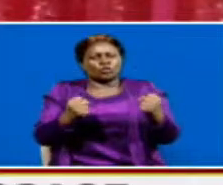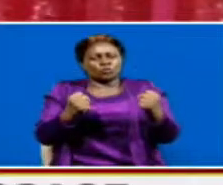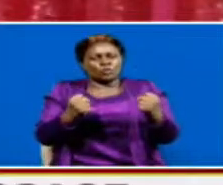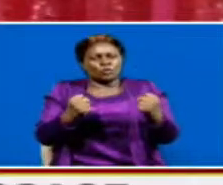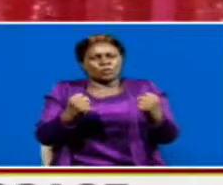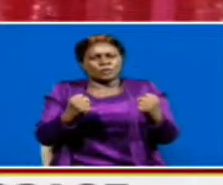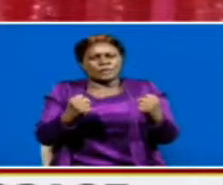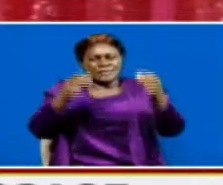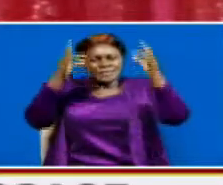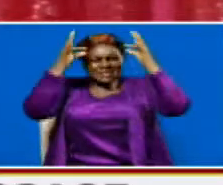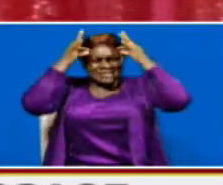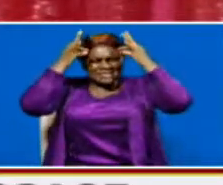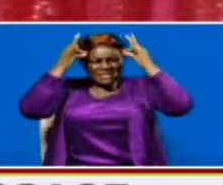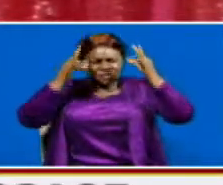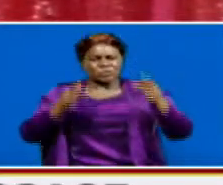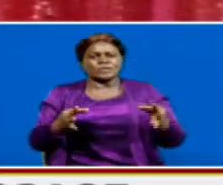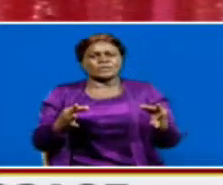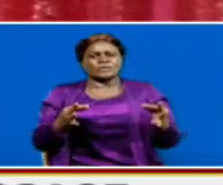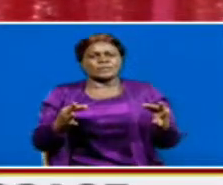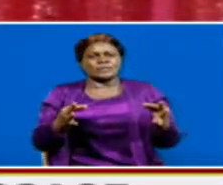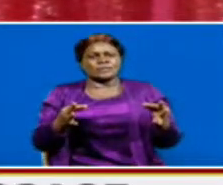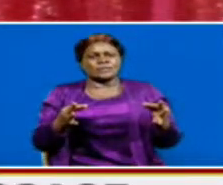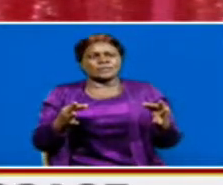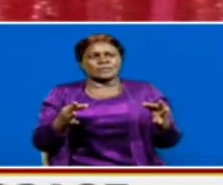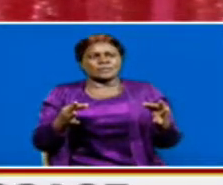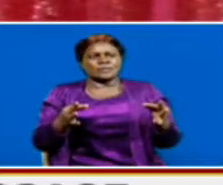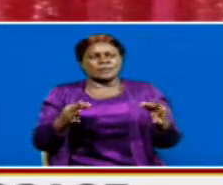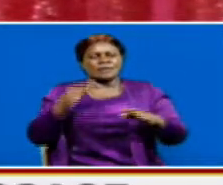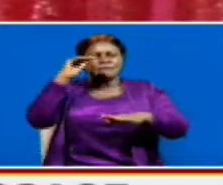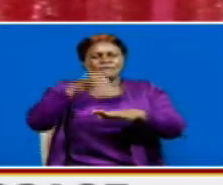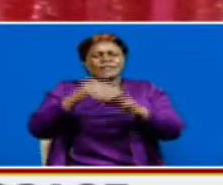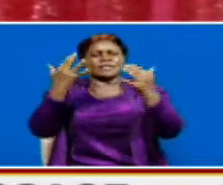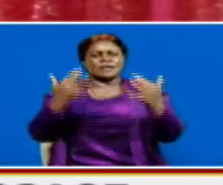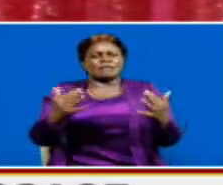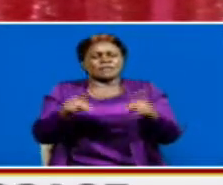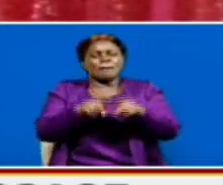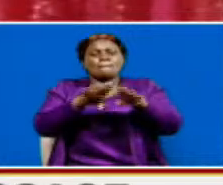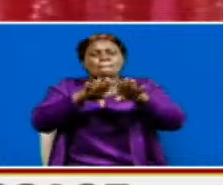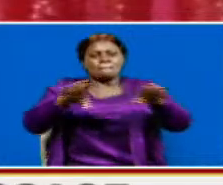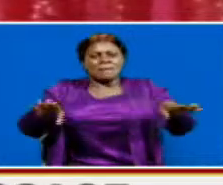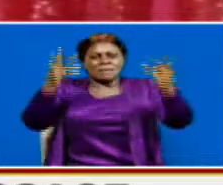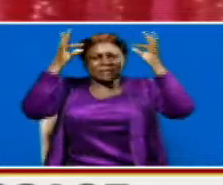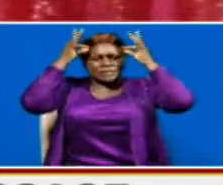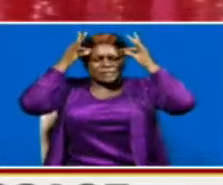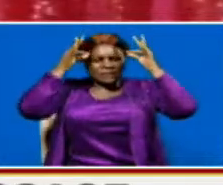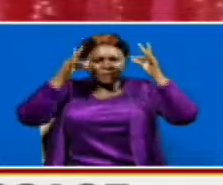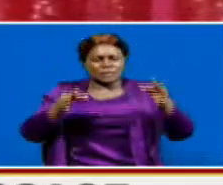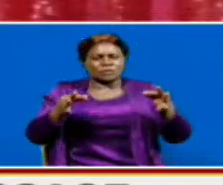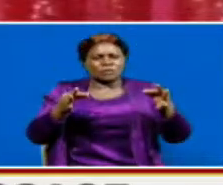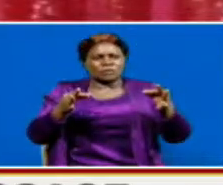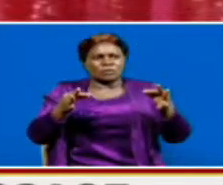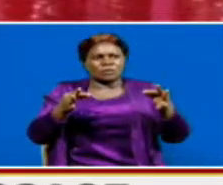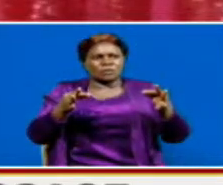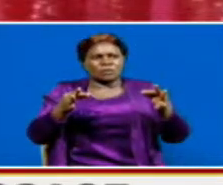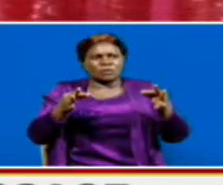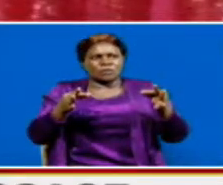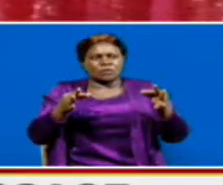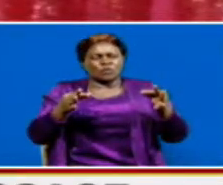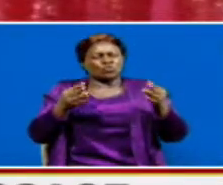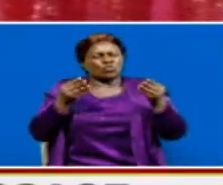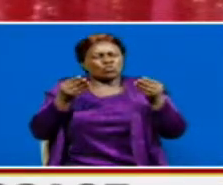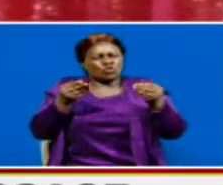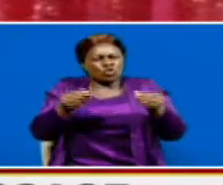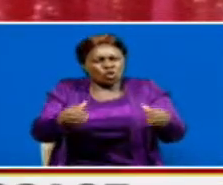bold, decisive, far-reaching, and long-term decisions to once and for